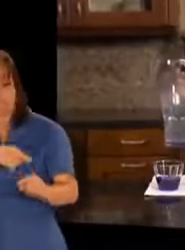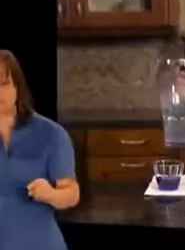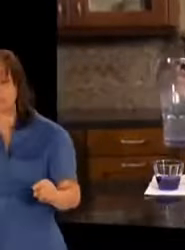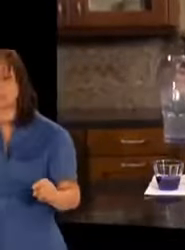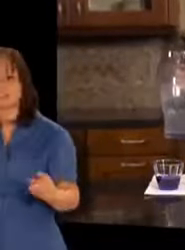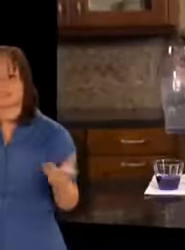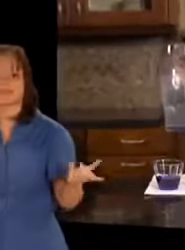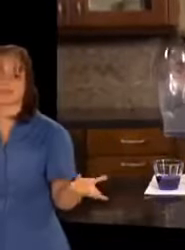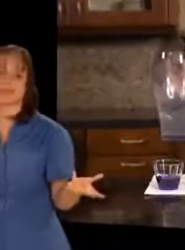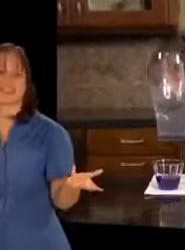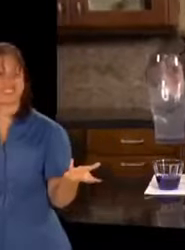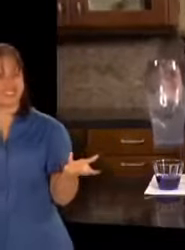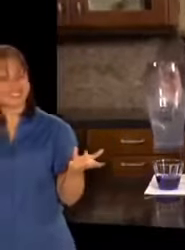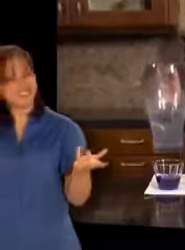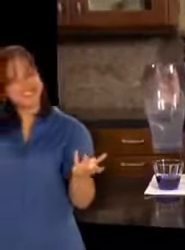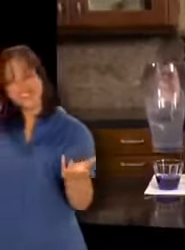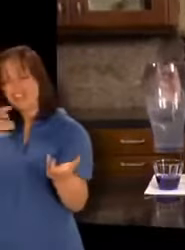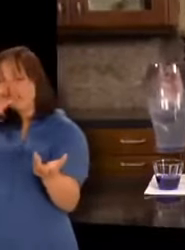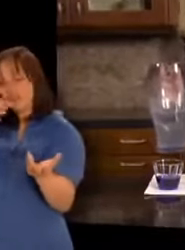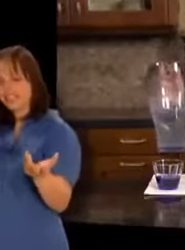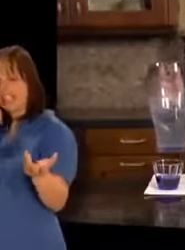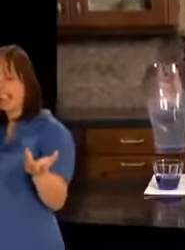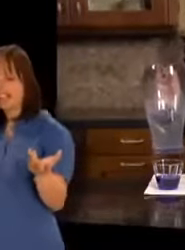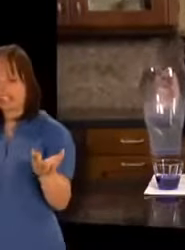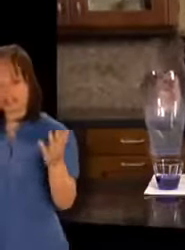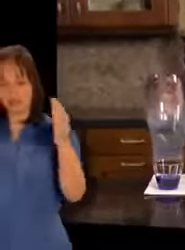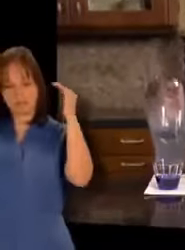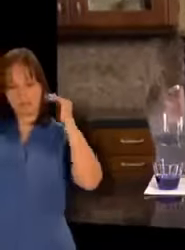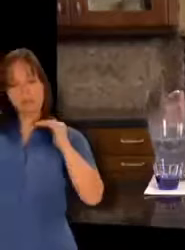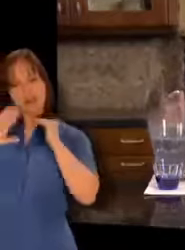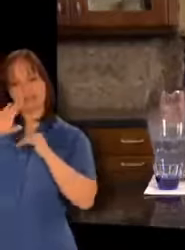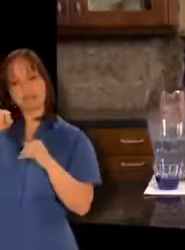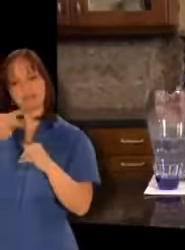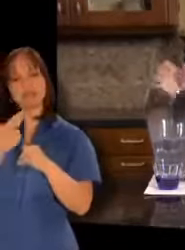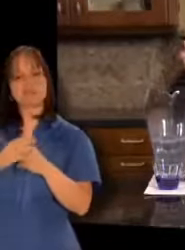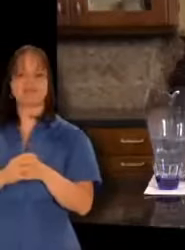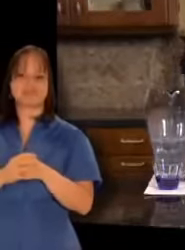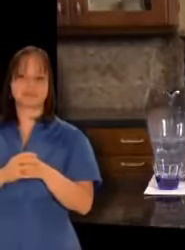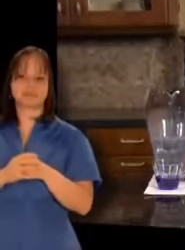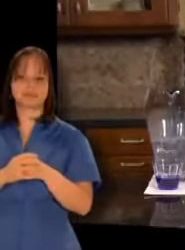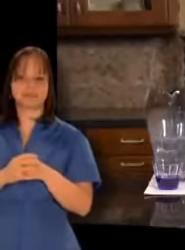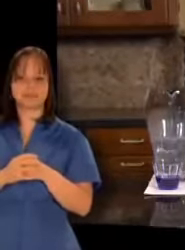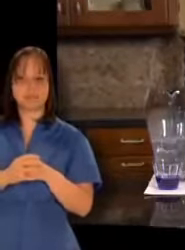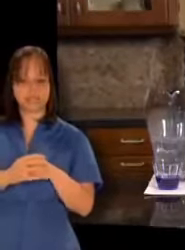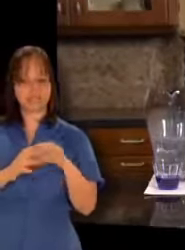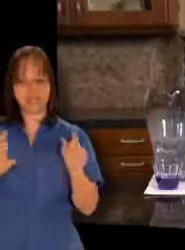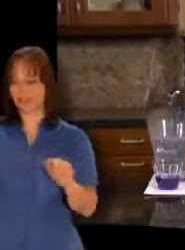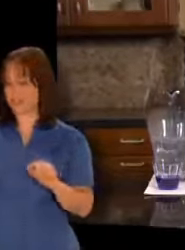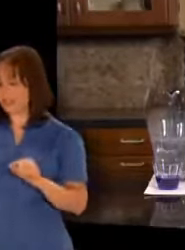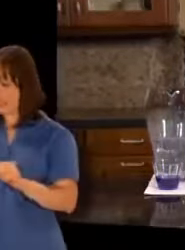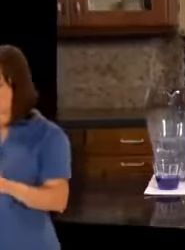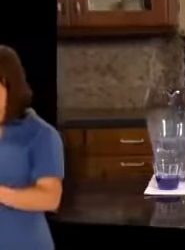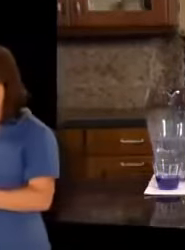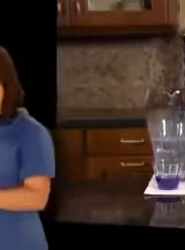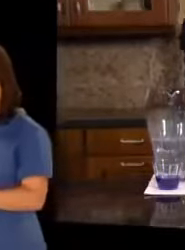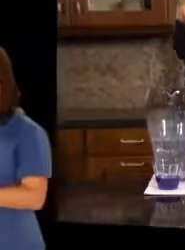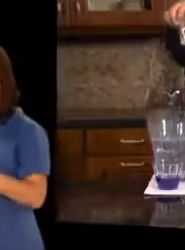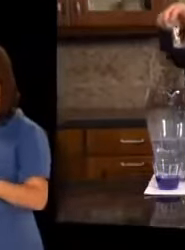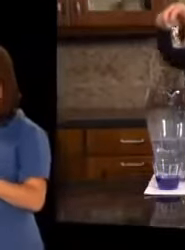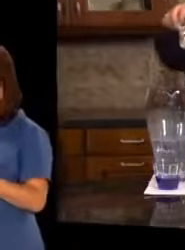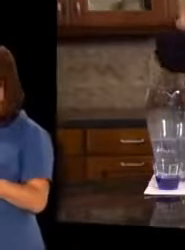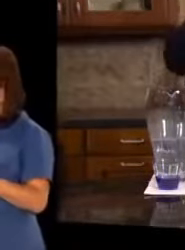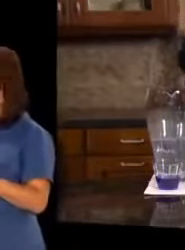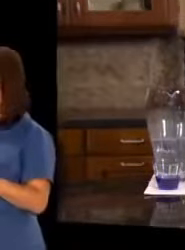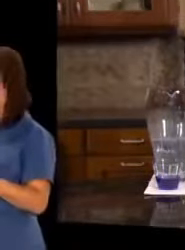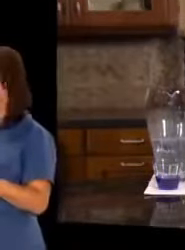regular basis, that's what it's going to help your body to do to balance your pH. Now, I'm going to take the 7-Up here. Now it's already diluted,